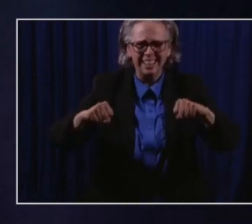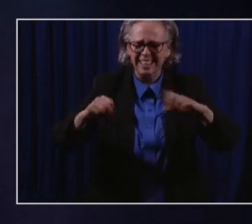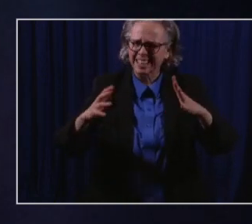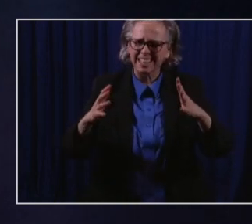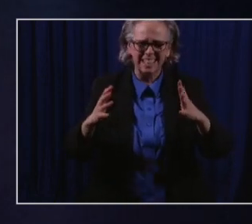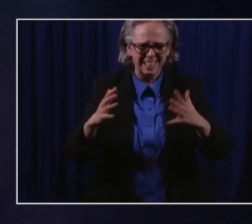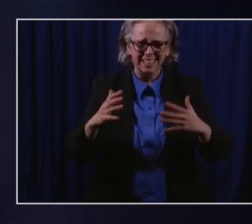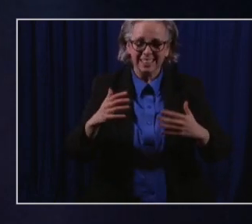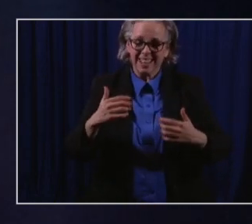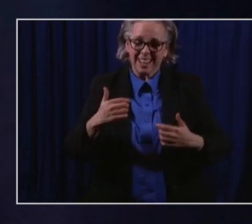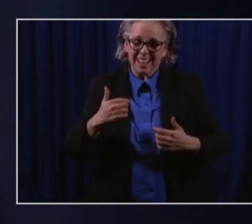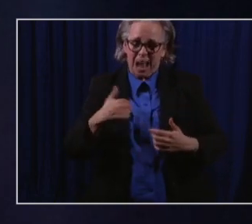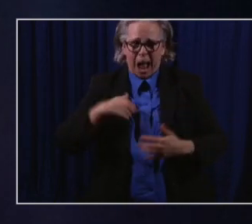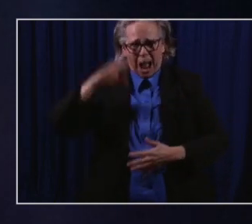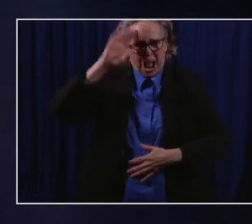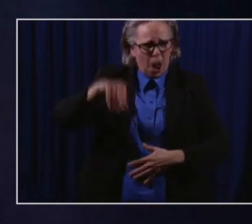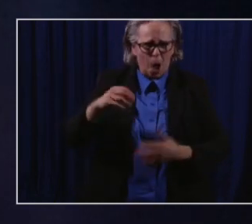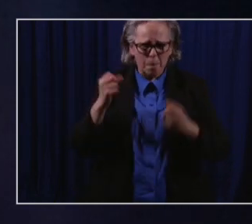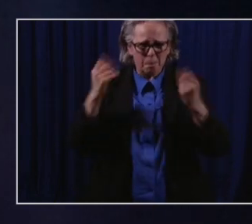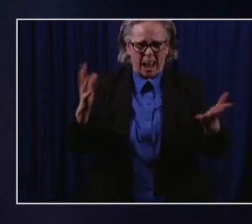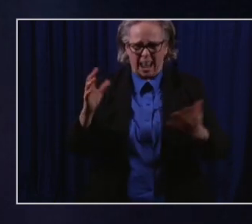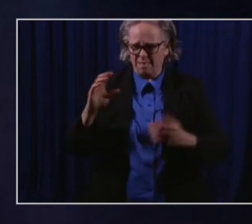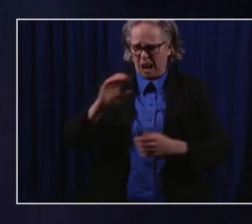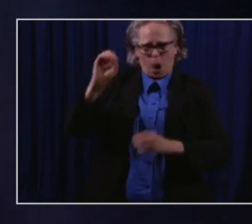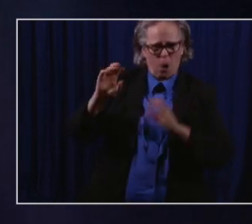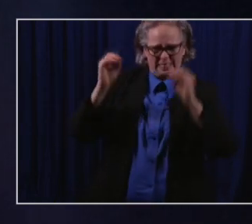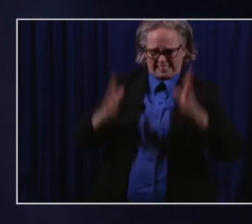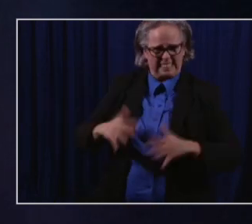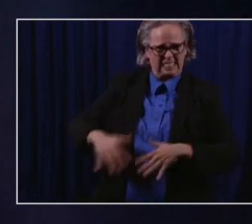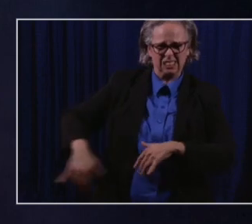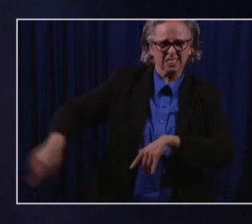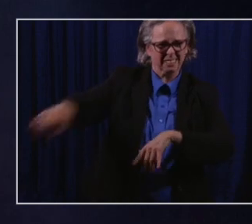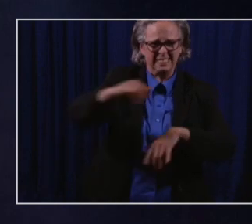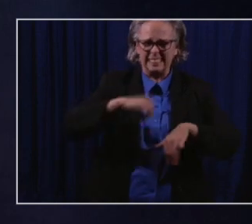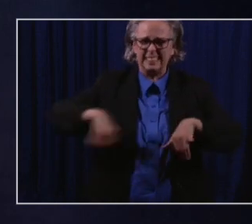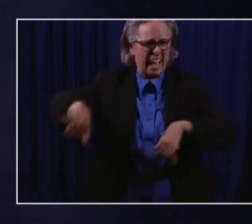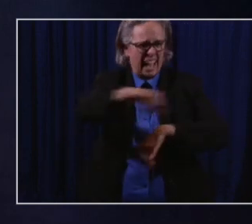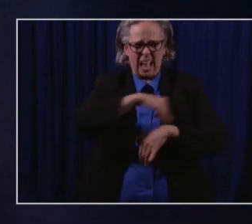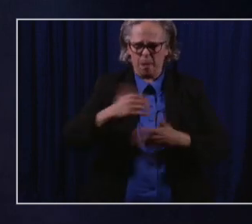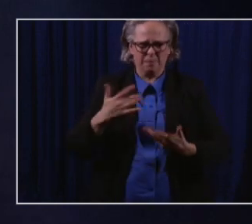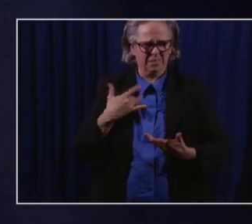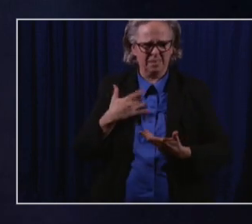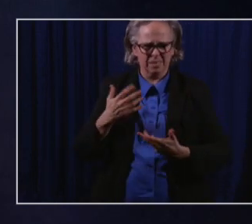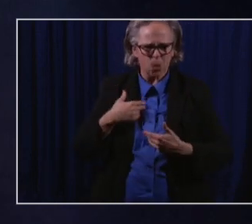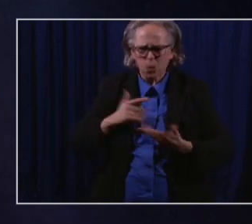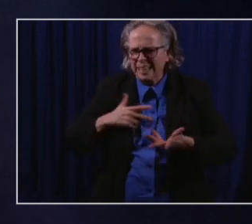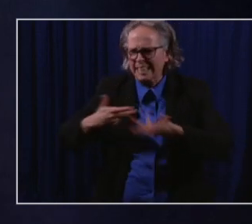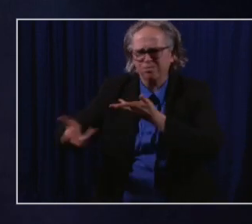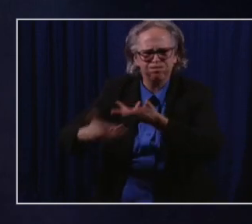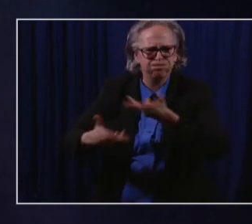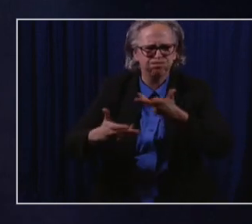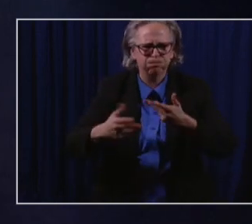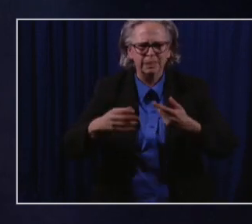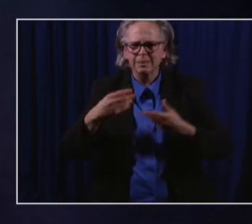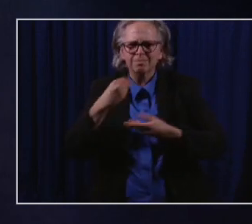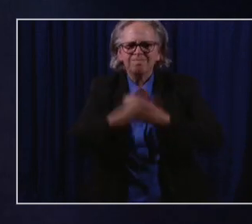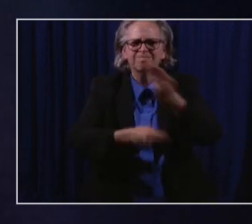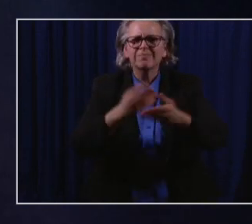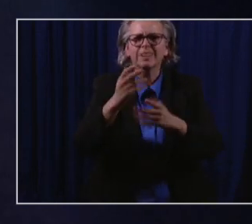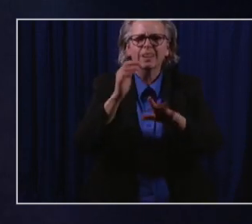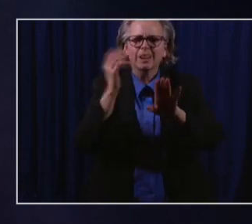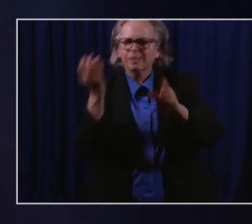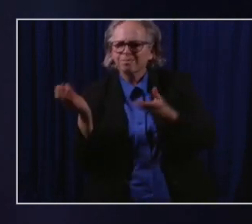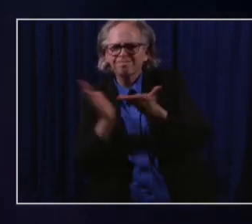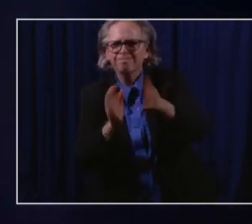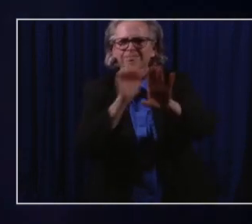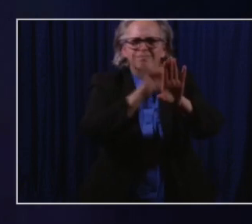of Ohio's teachers had the opportunity to drop off some supplies to their students over the summer, and that